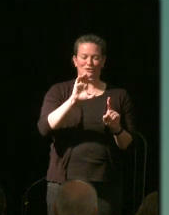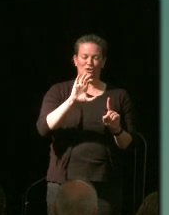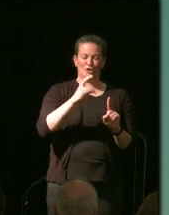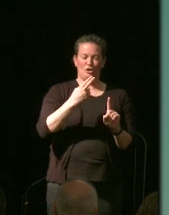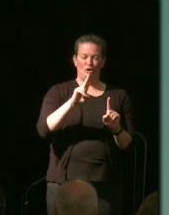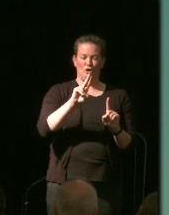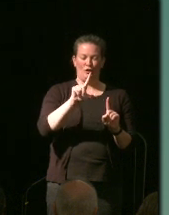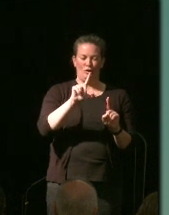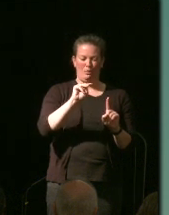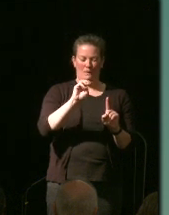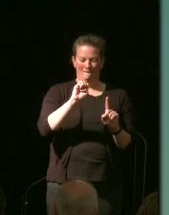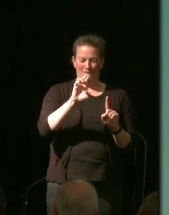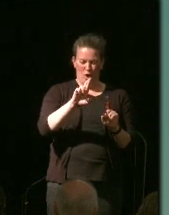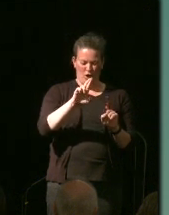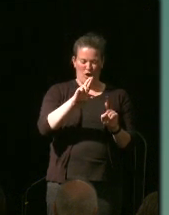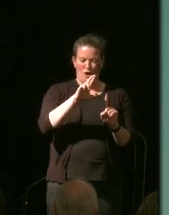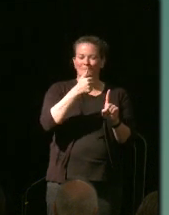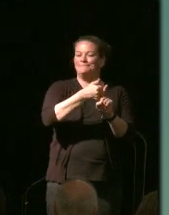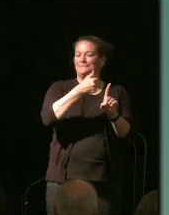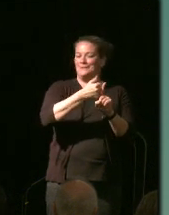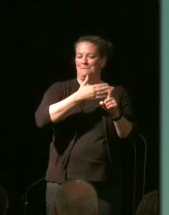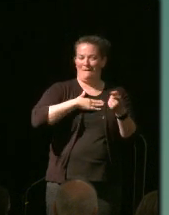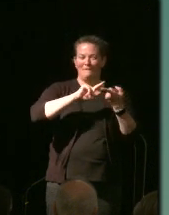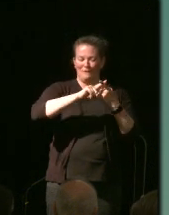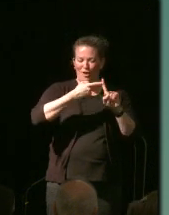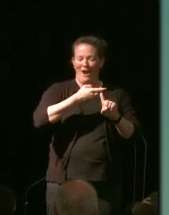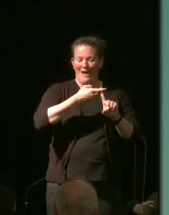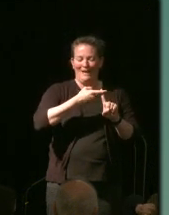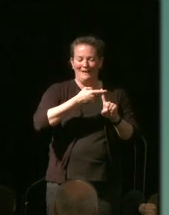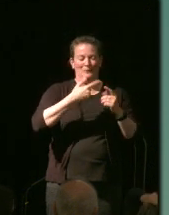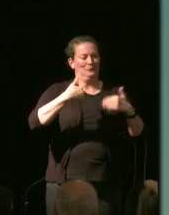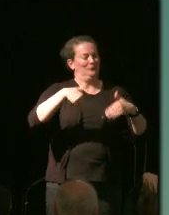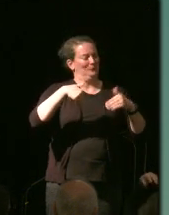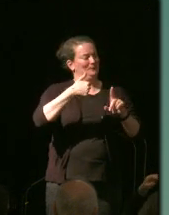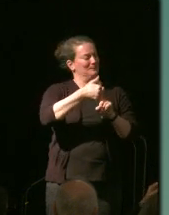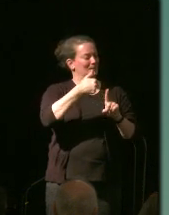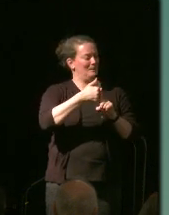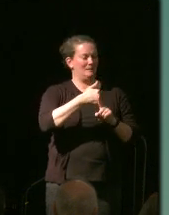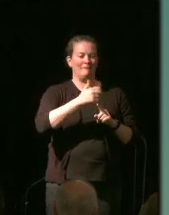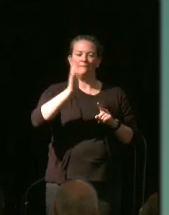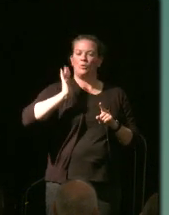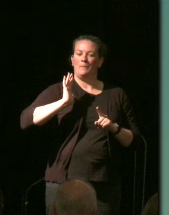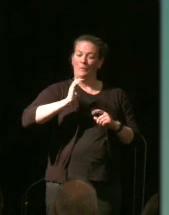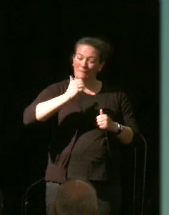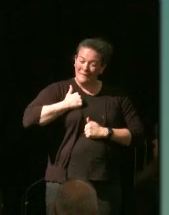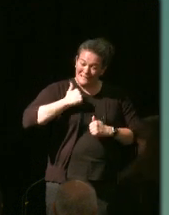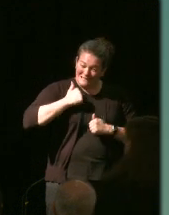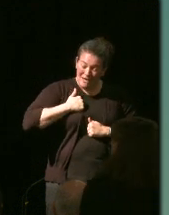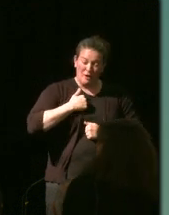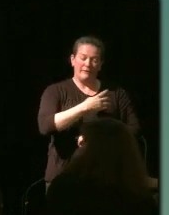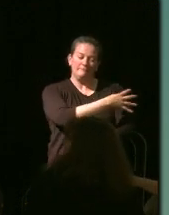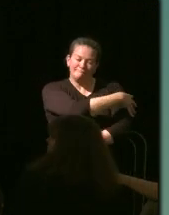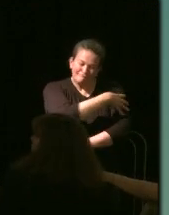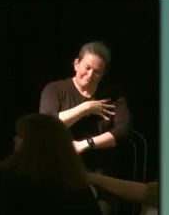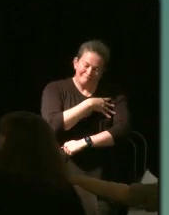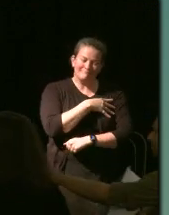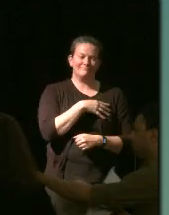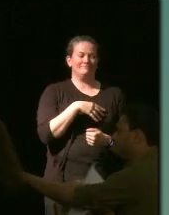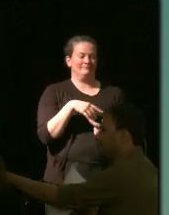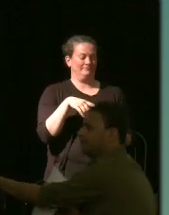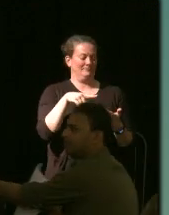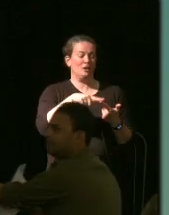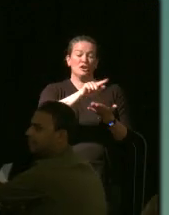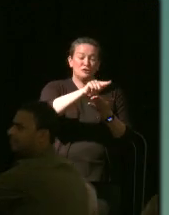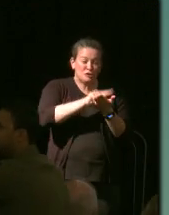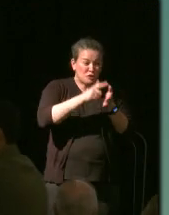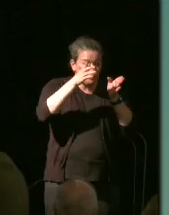an extremely distinguished background. He is a decorated military veteran. He is a highly accomplished patent attorney, and